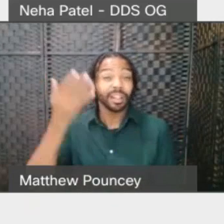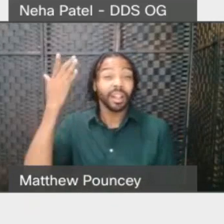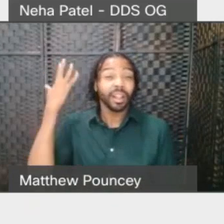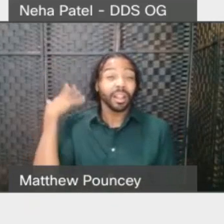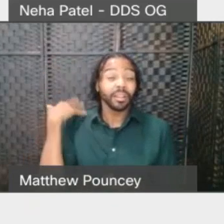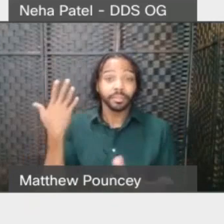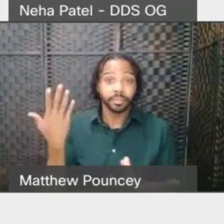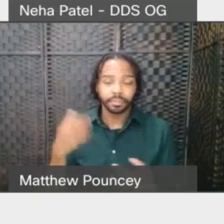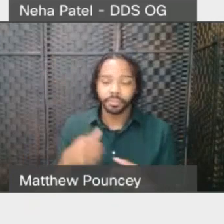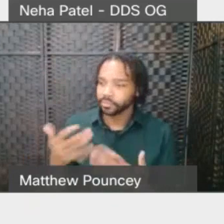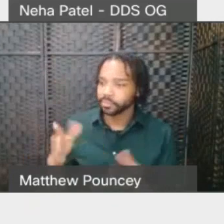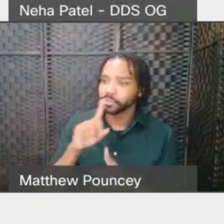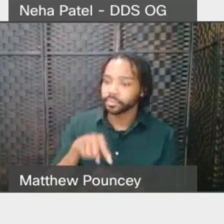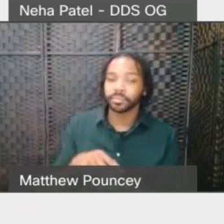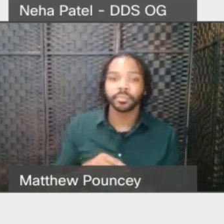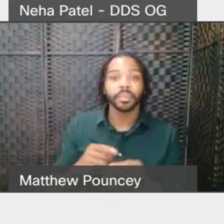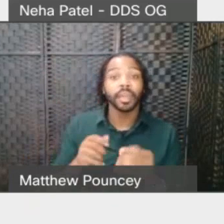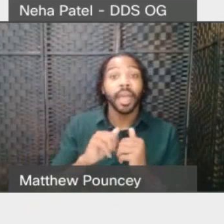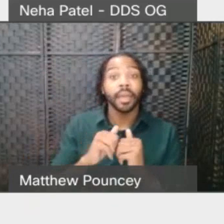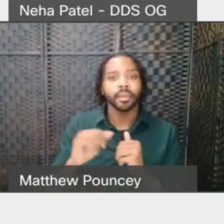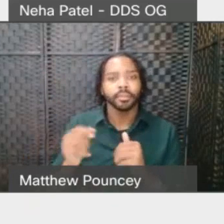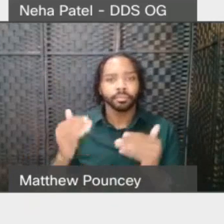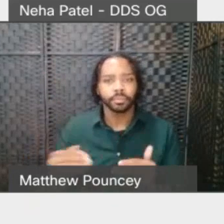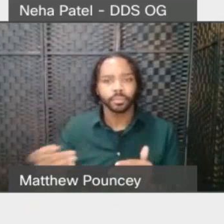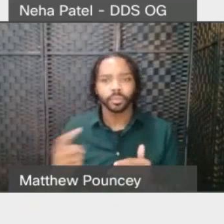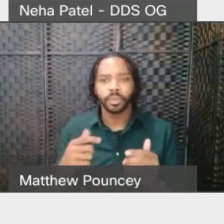link capture unlicensed staff data?